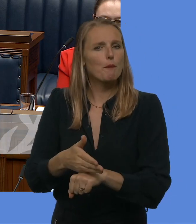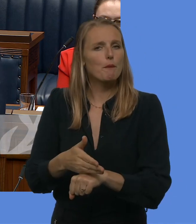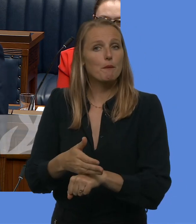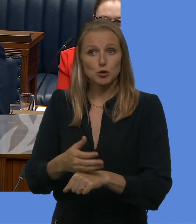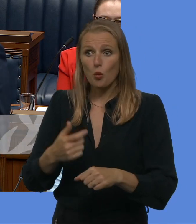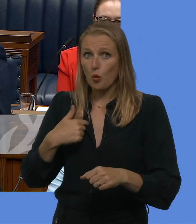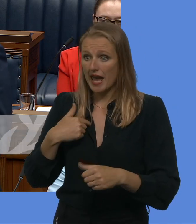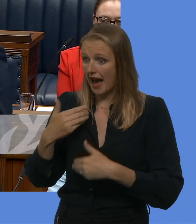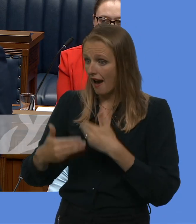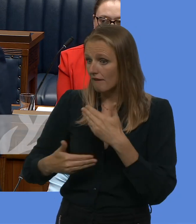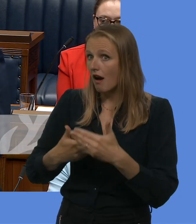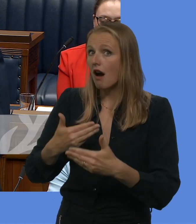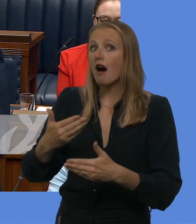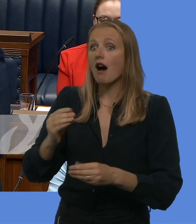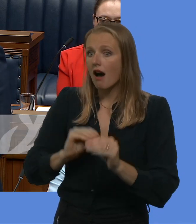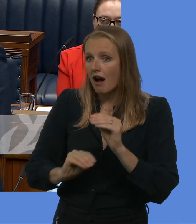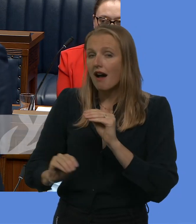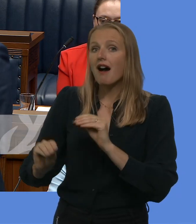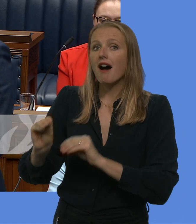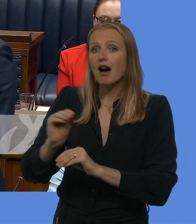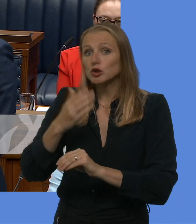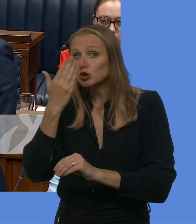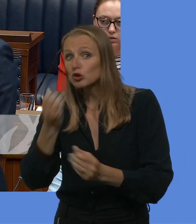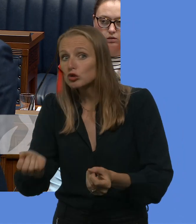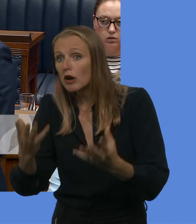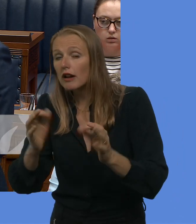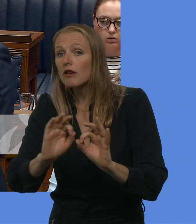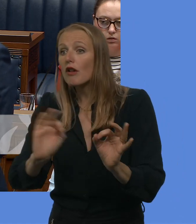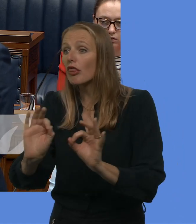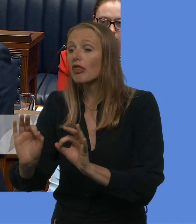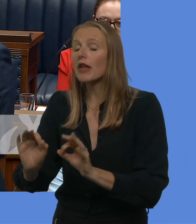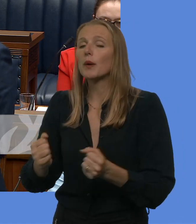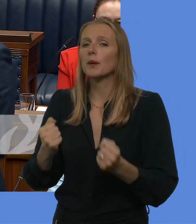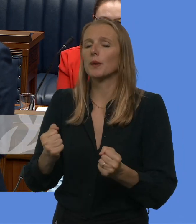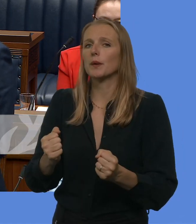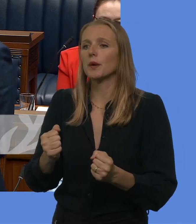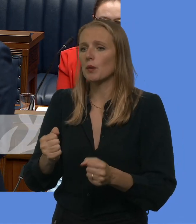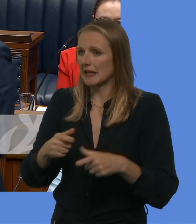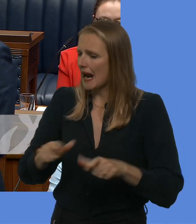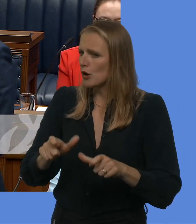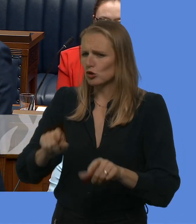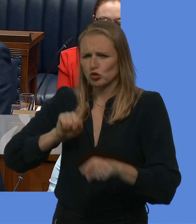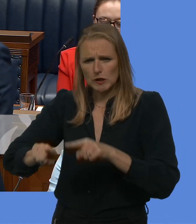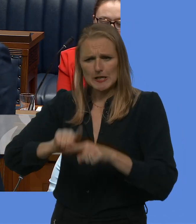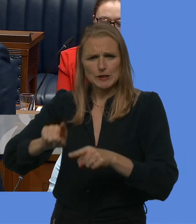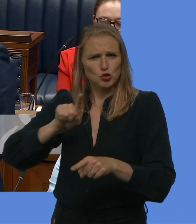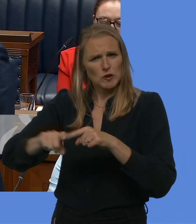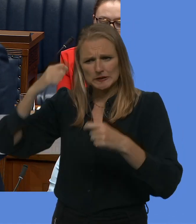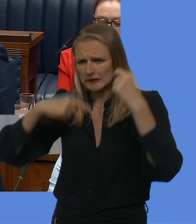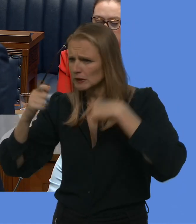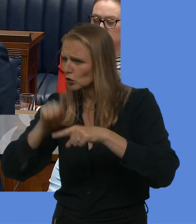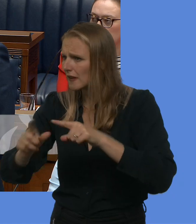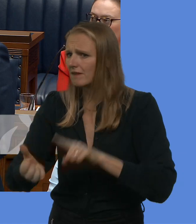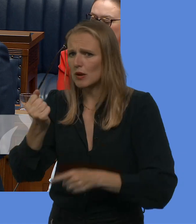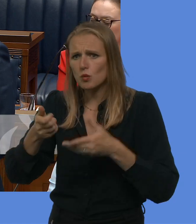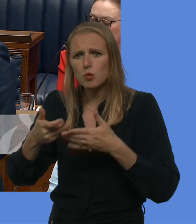progress. Schools aren't on strike. We continue to negotiate on this issue, and I believe that there is a pathway